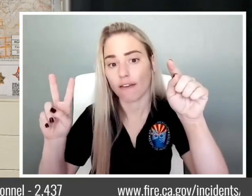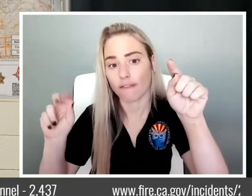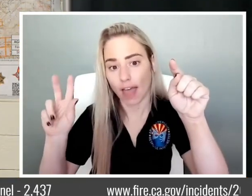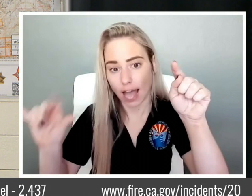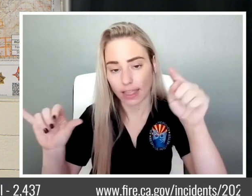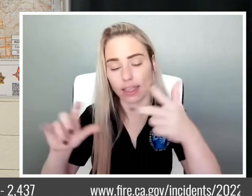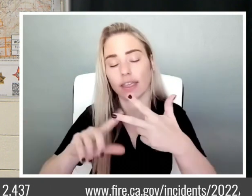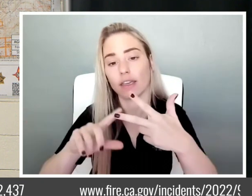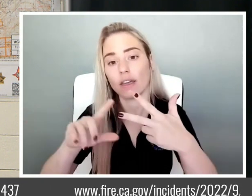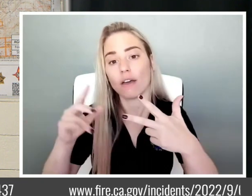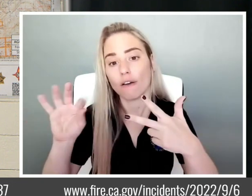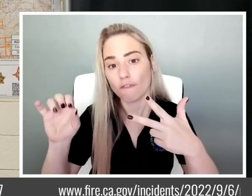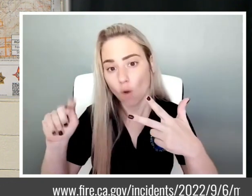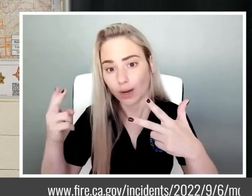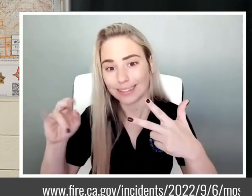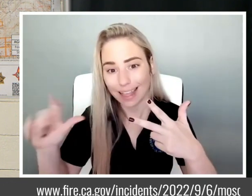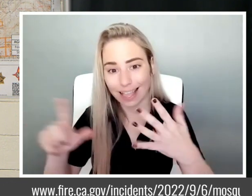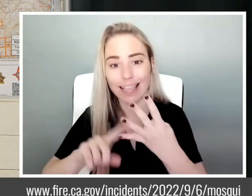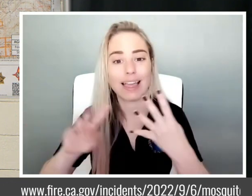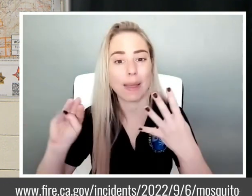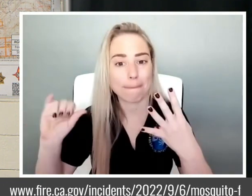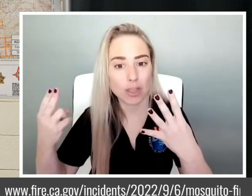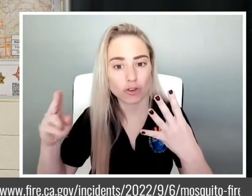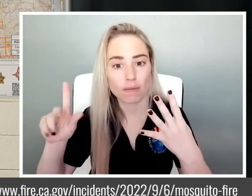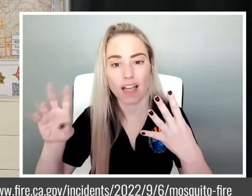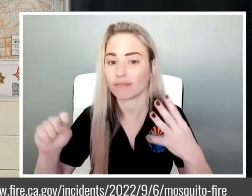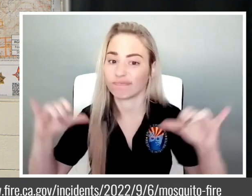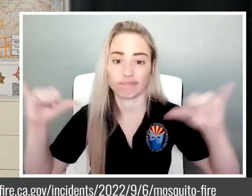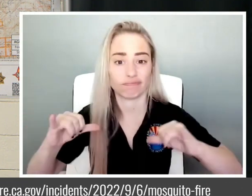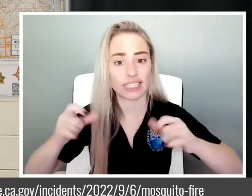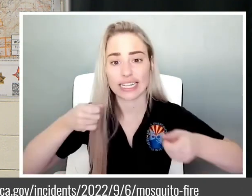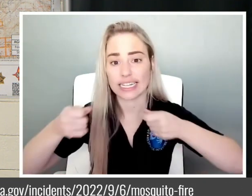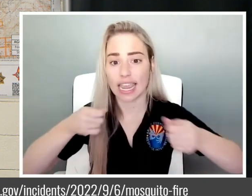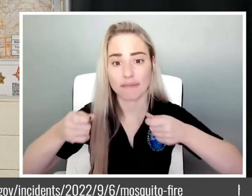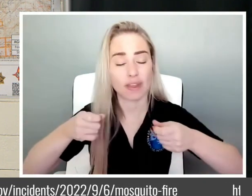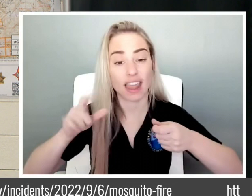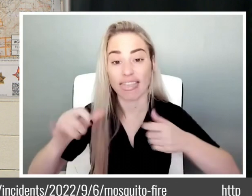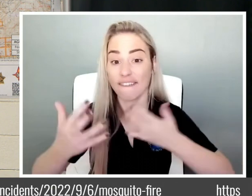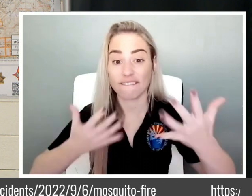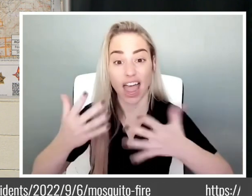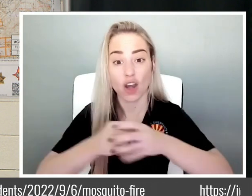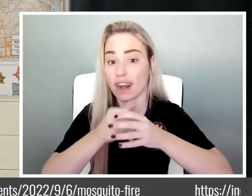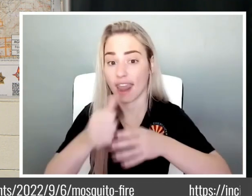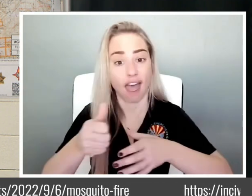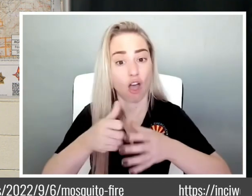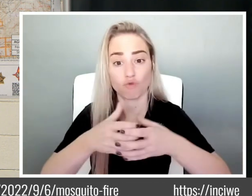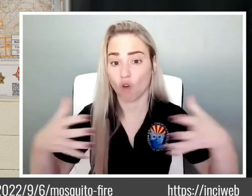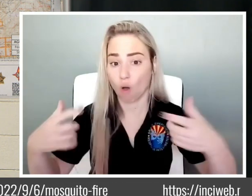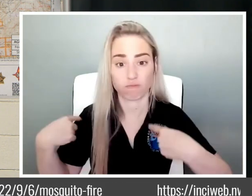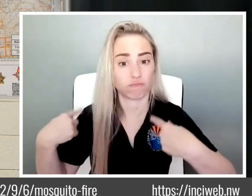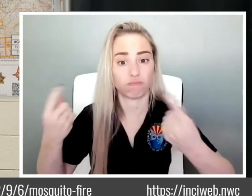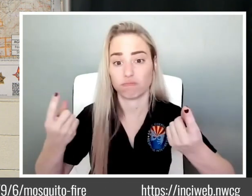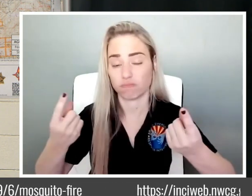Bluffs. We've got showing containment all the way around. Perimeter hasn't moved in several days, but we continue to have crews in